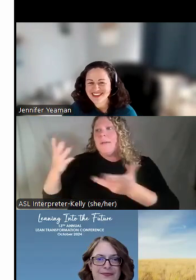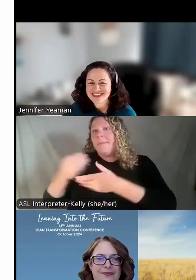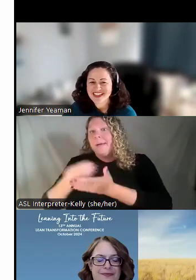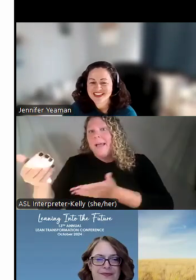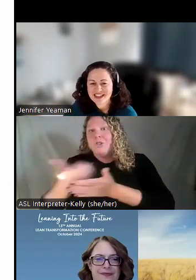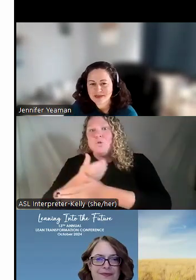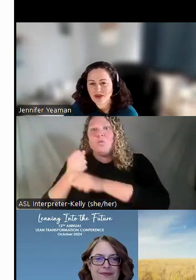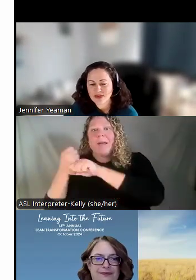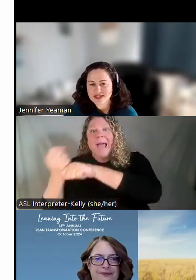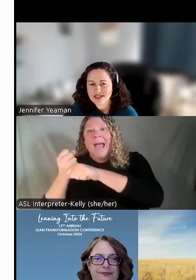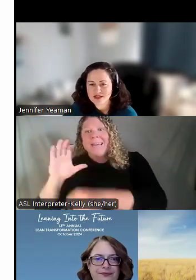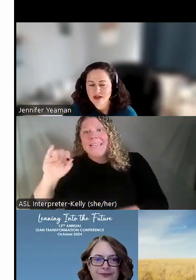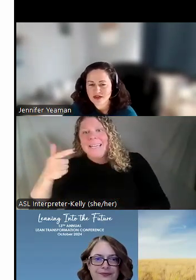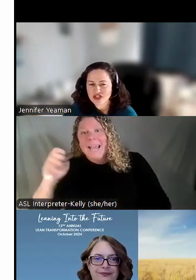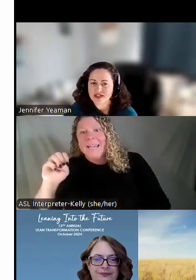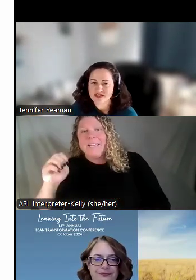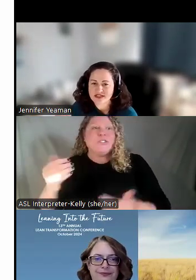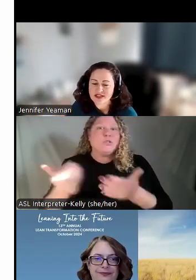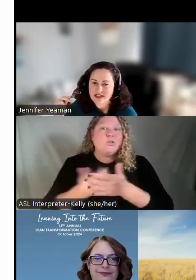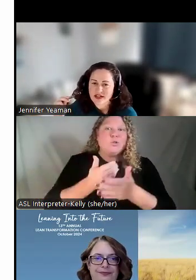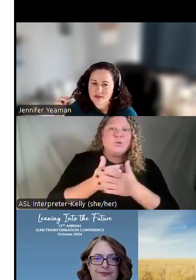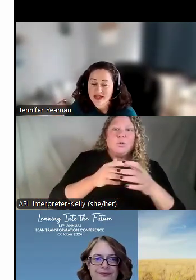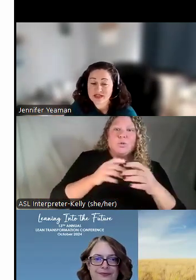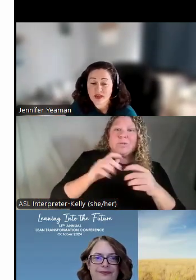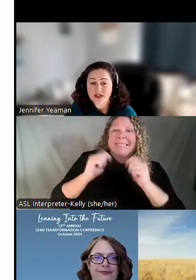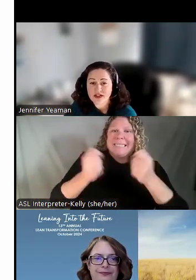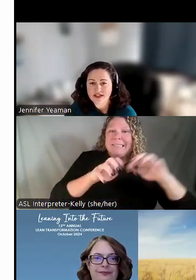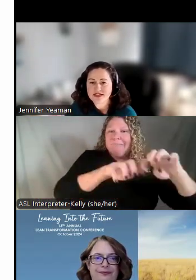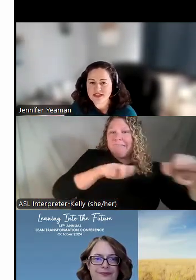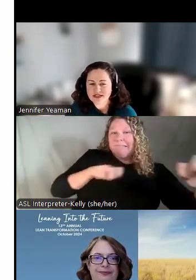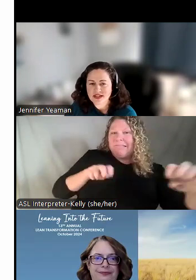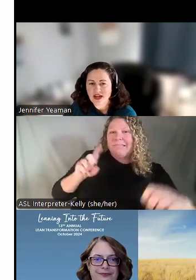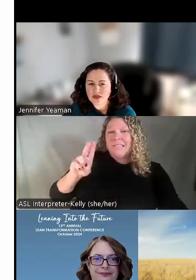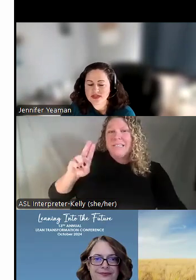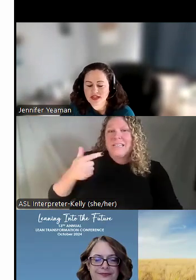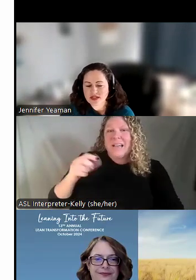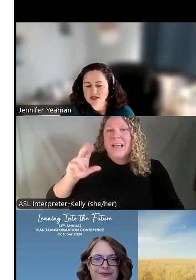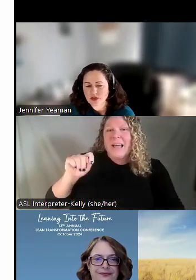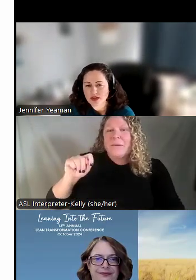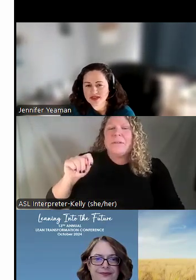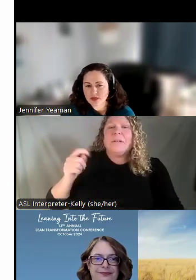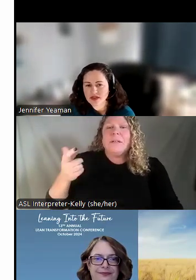new dugouts, thinking about those things in smaller chunks as smaller targets and seeing how those